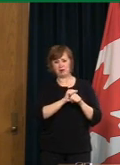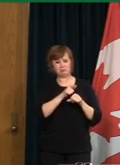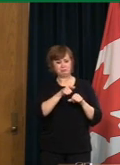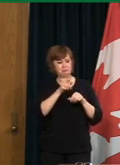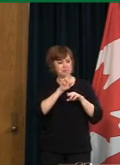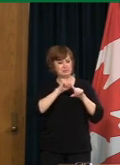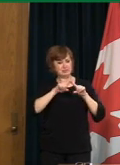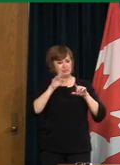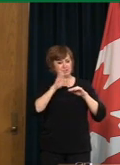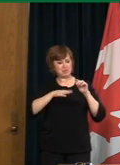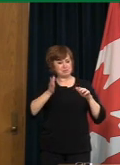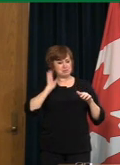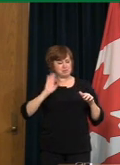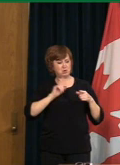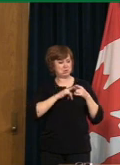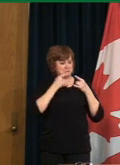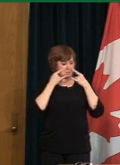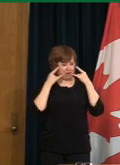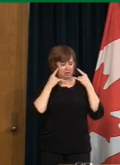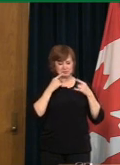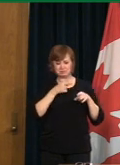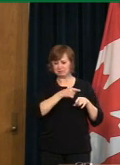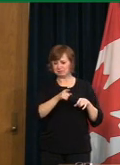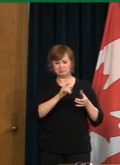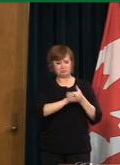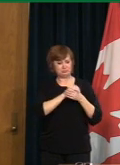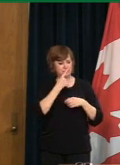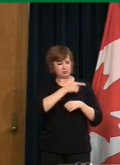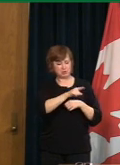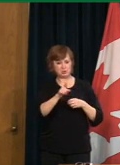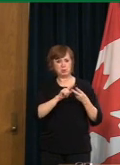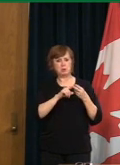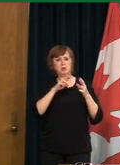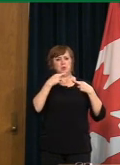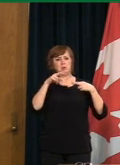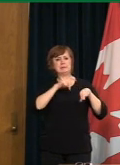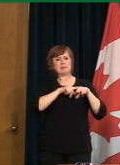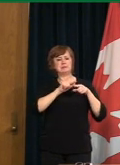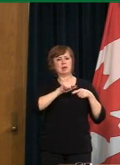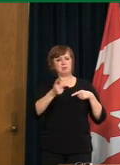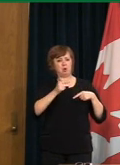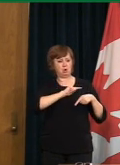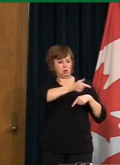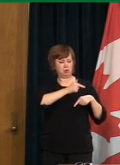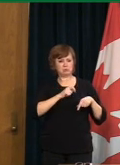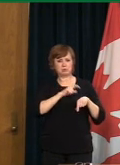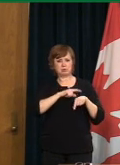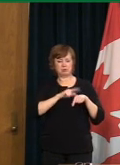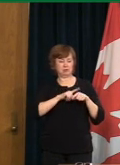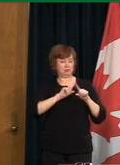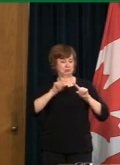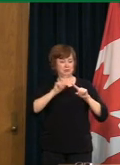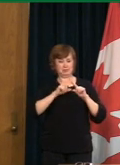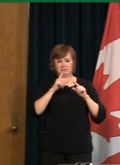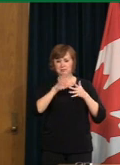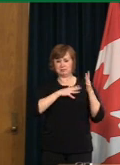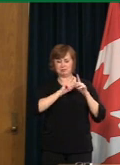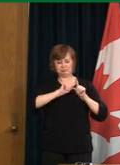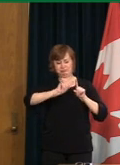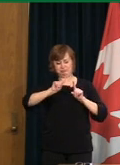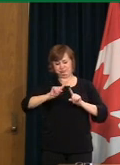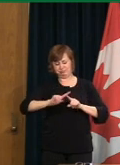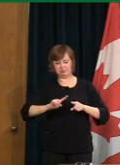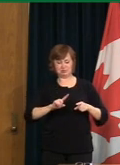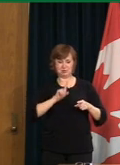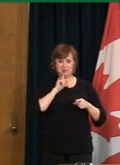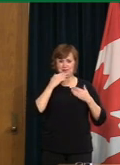and just doing alternate recesses, all sorts of different things that are occurring. A great degree